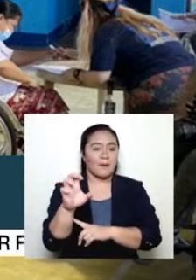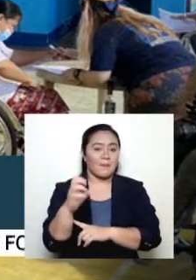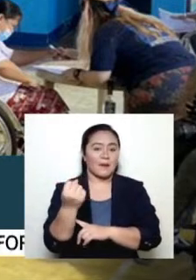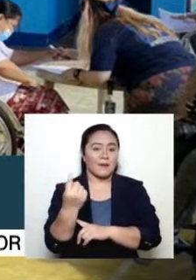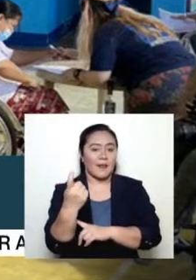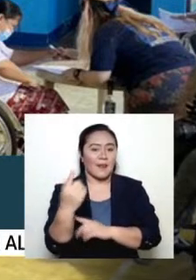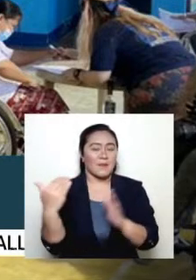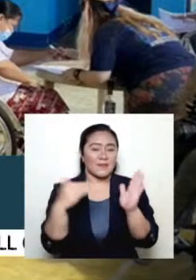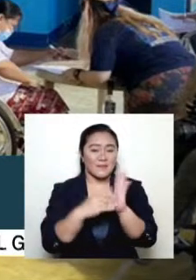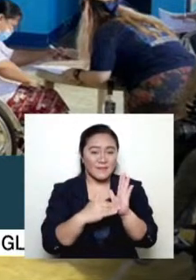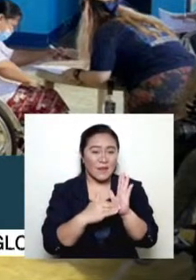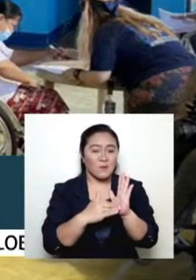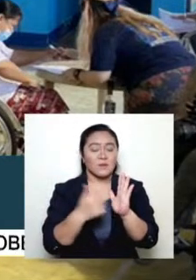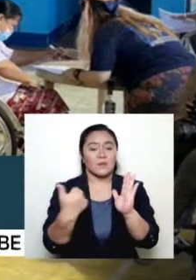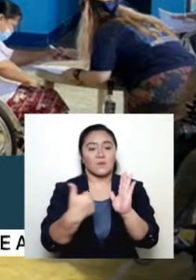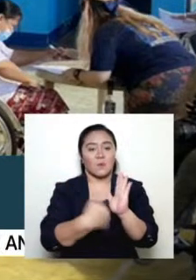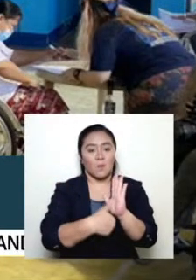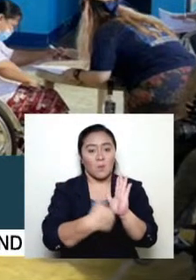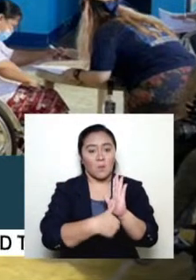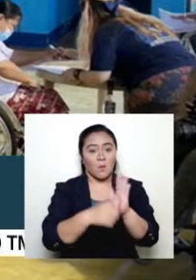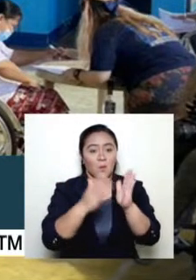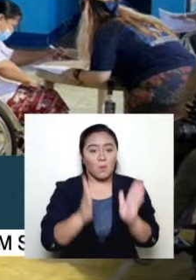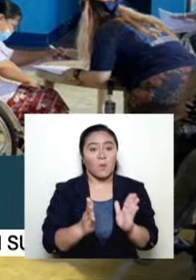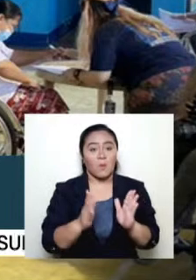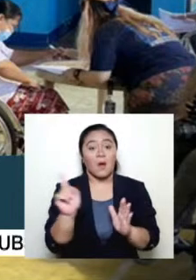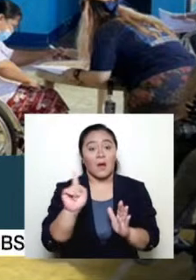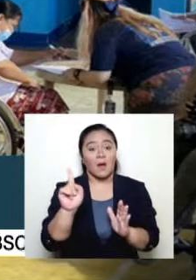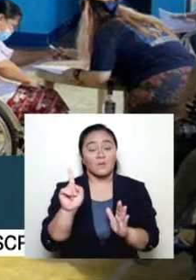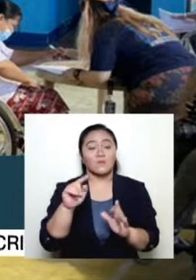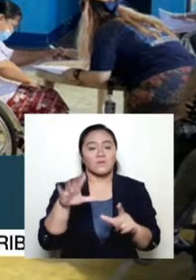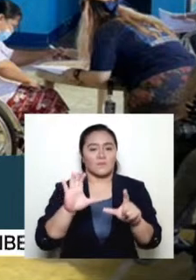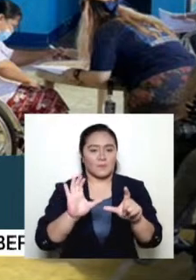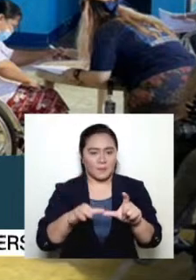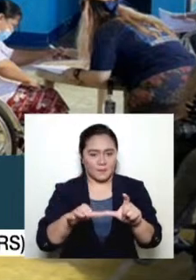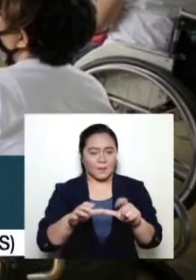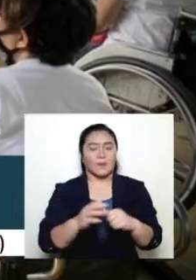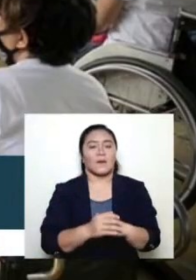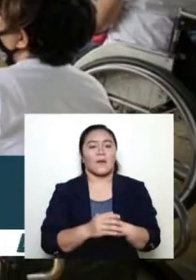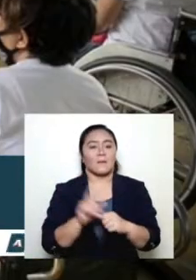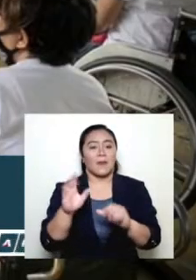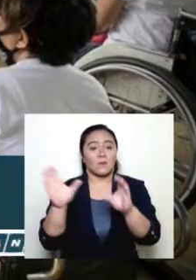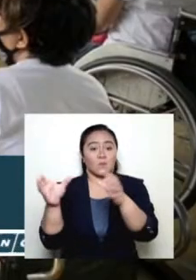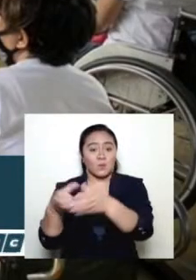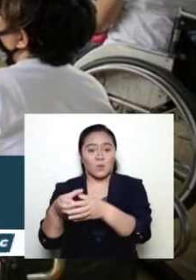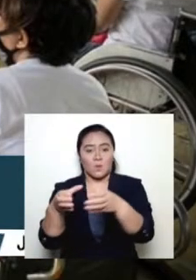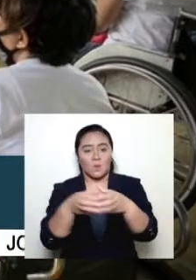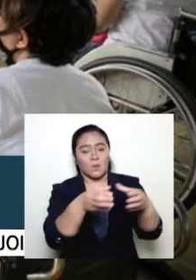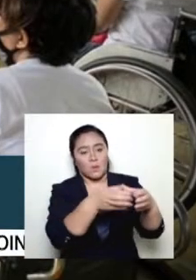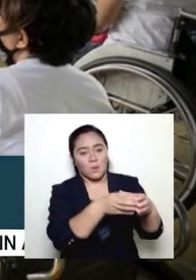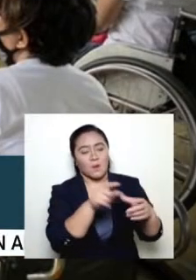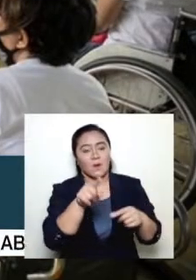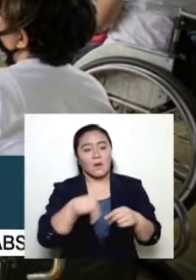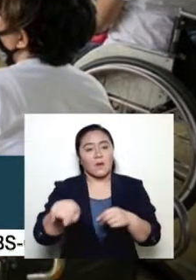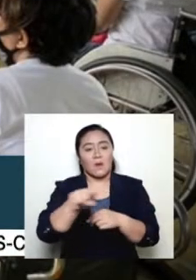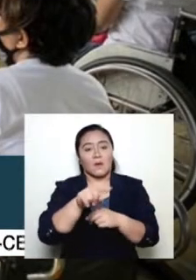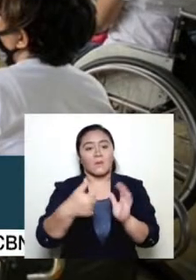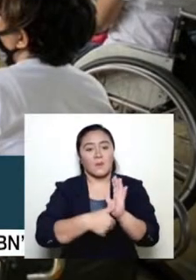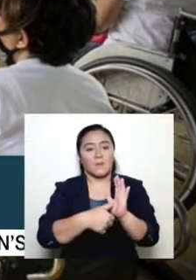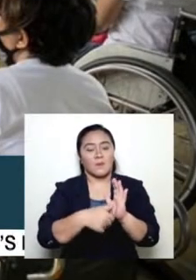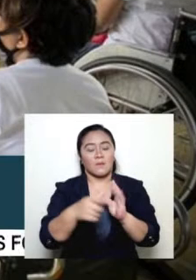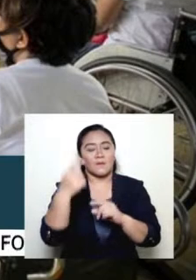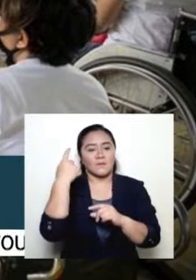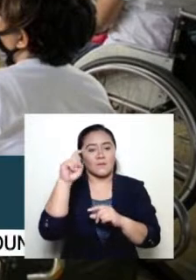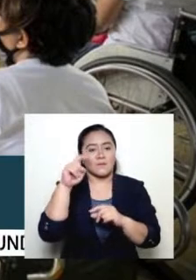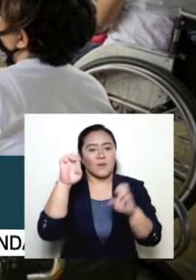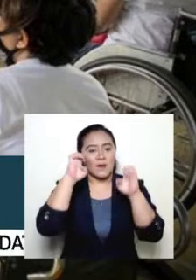the upcoming polls are PWDs. The Vulnerable Sector Office of the COMELEC conducted a voter education forum where they